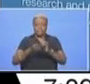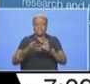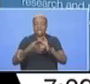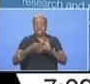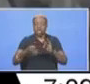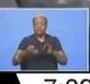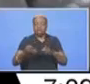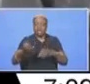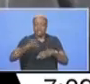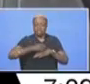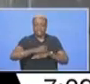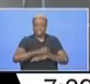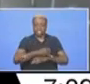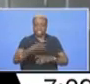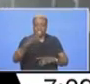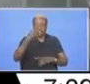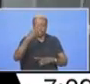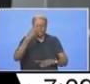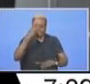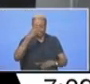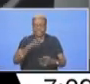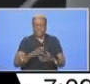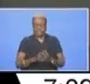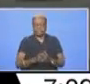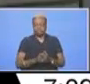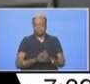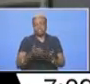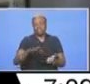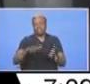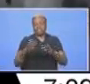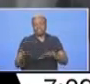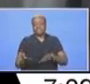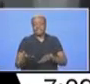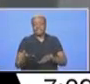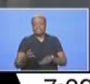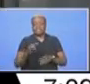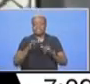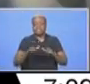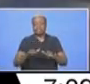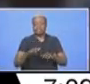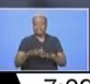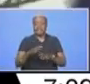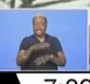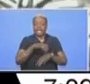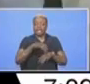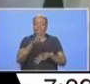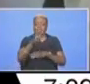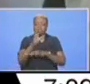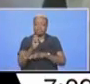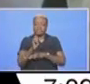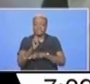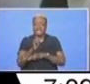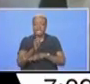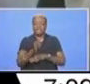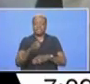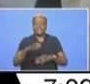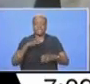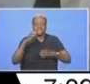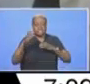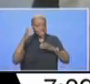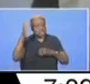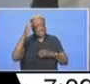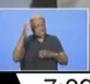infectious diseases. At last report, the death toll stood at 50. As for concerns of underreporting of the